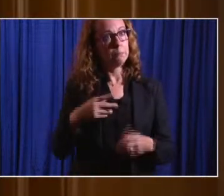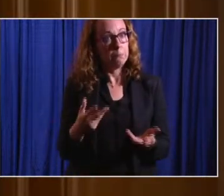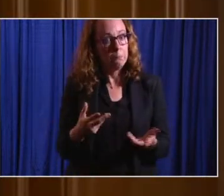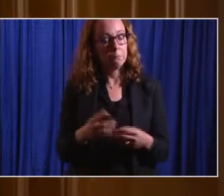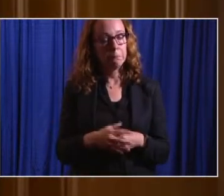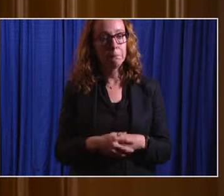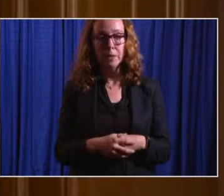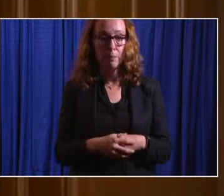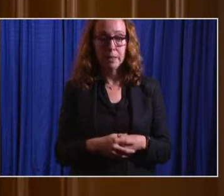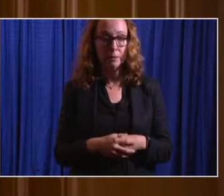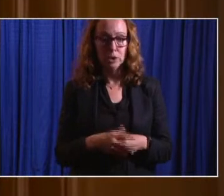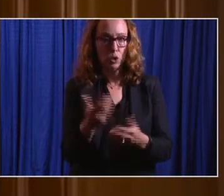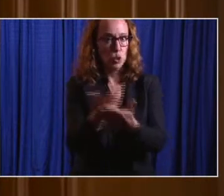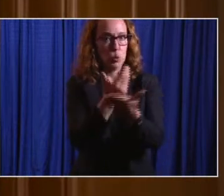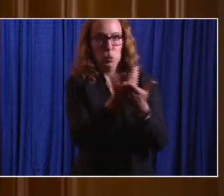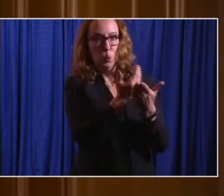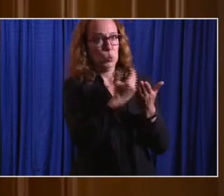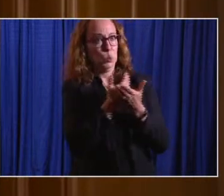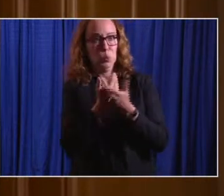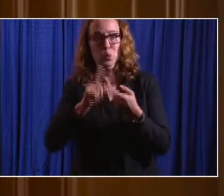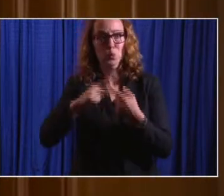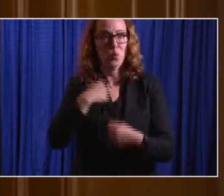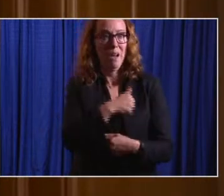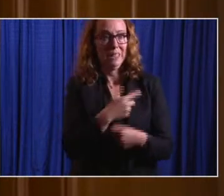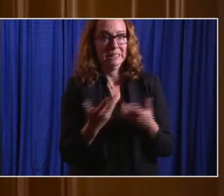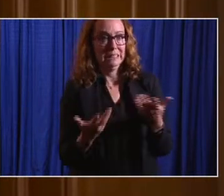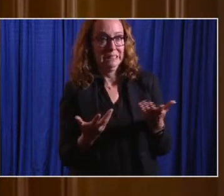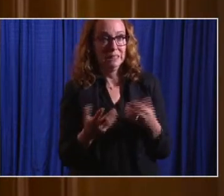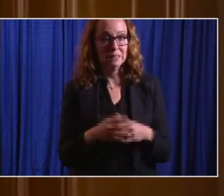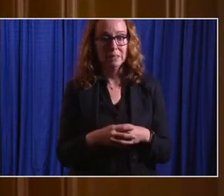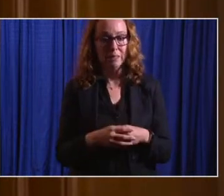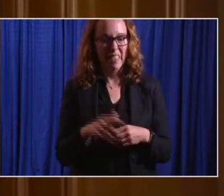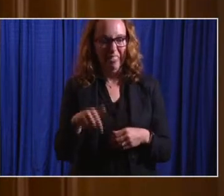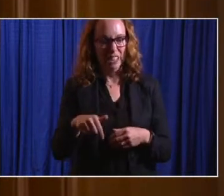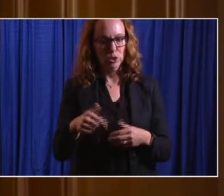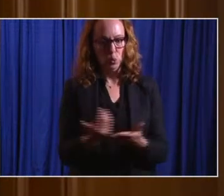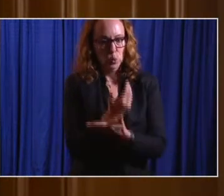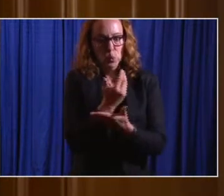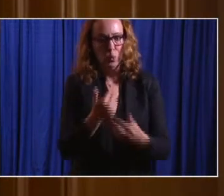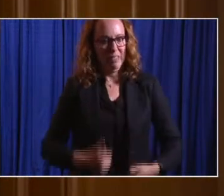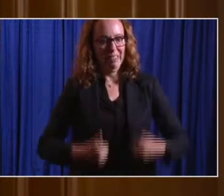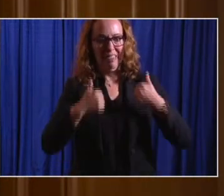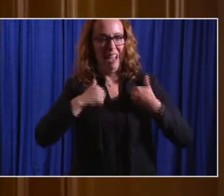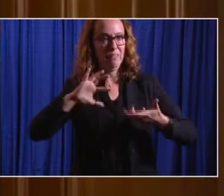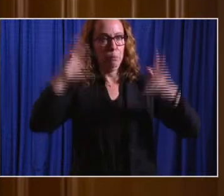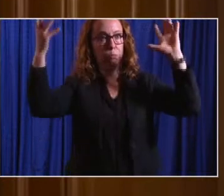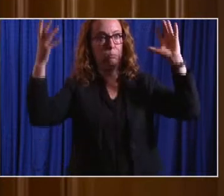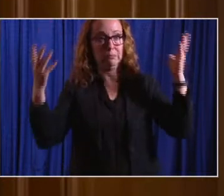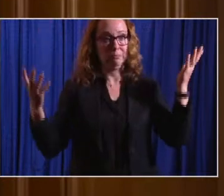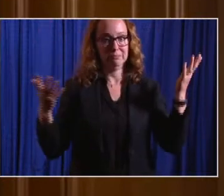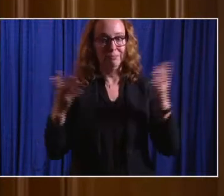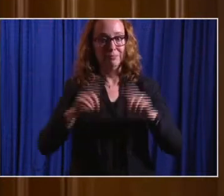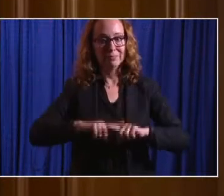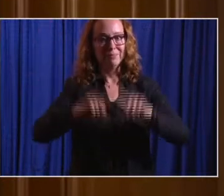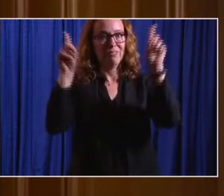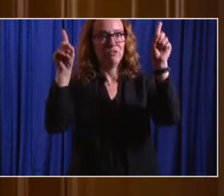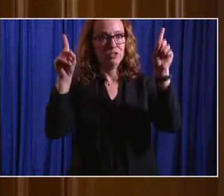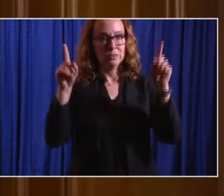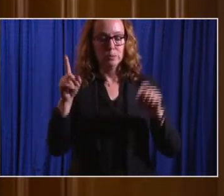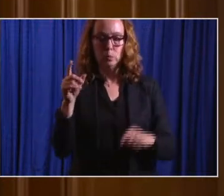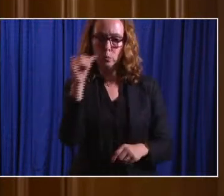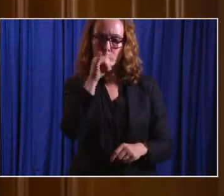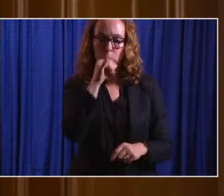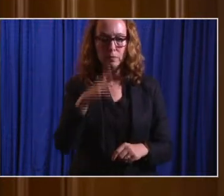experience before. When you don't have a life experience, when nothing like this has ever happened in your lifetime, it is very difficult